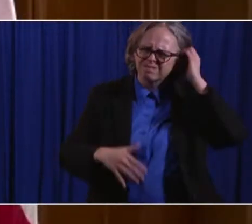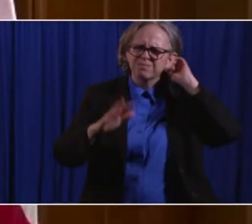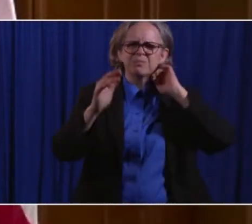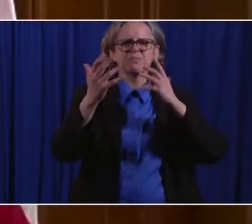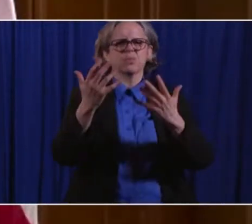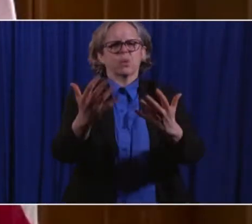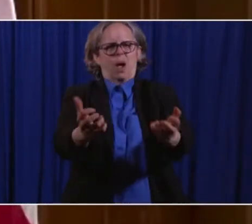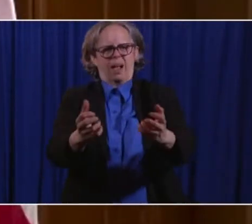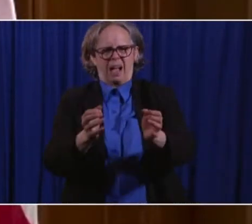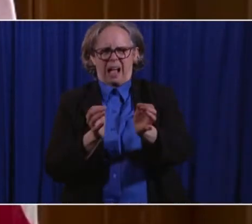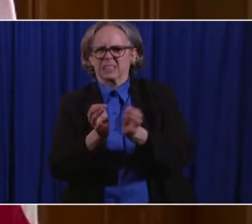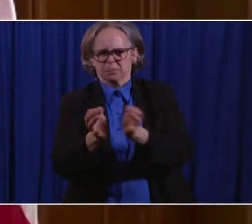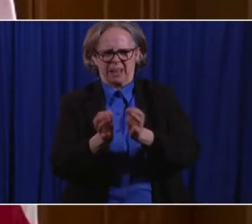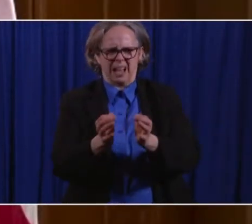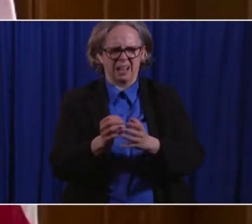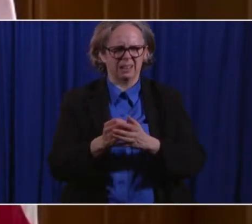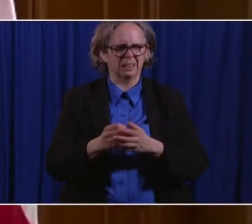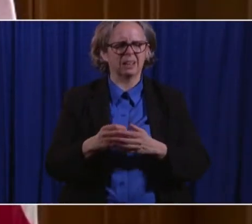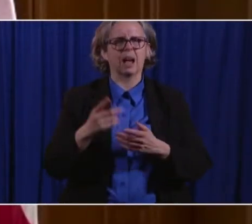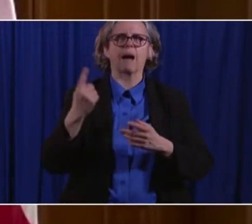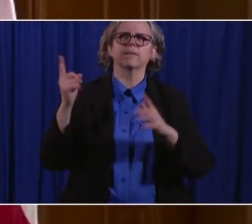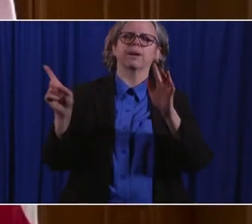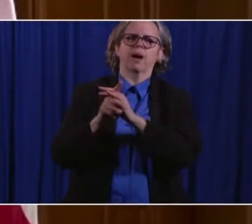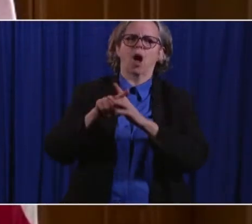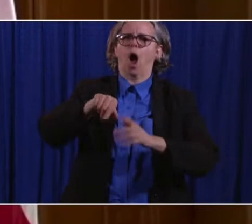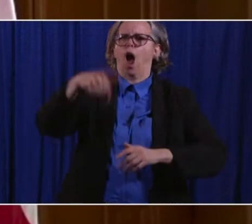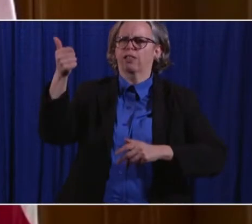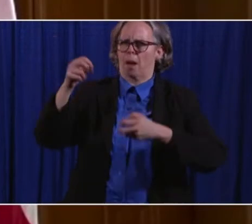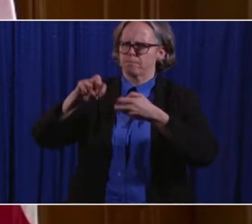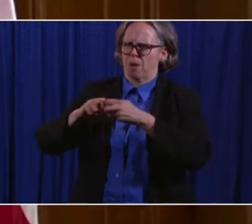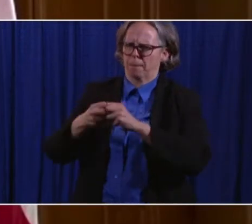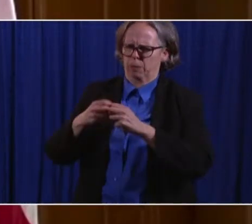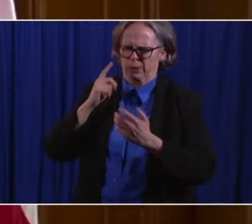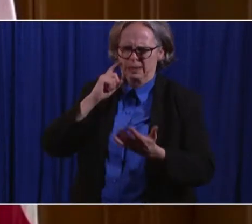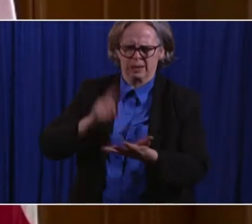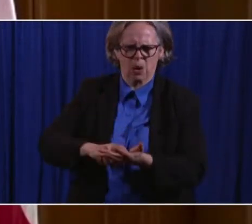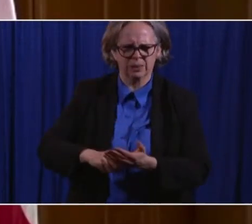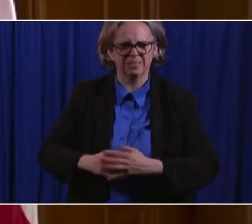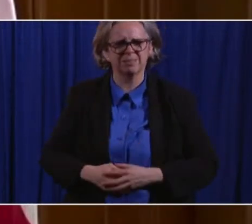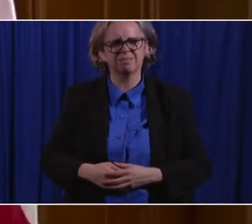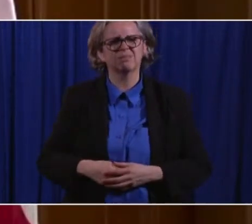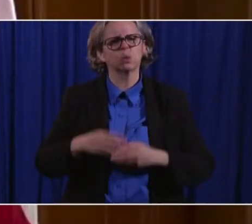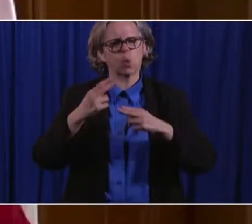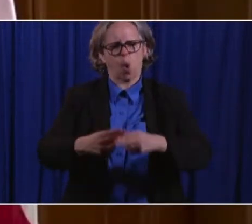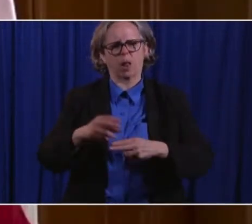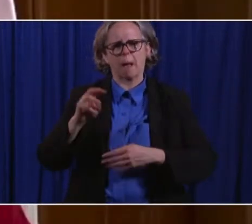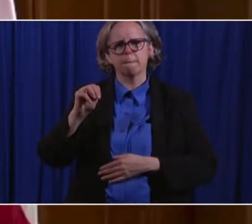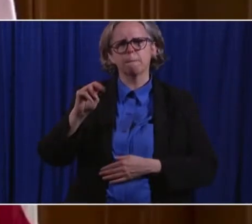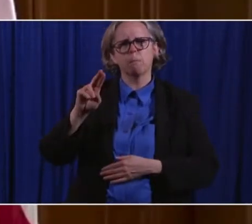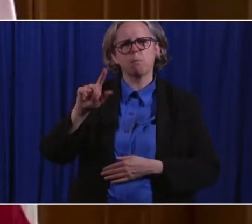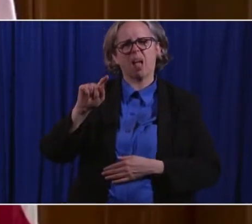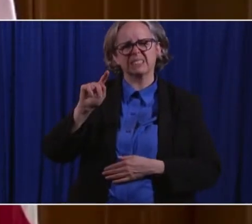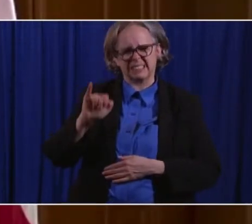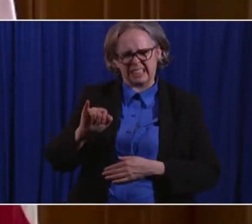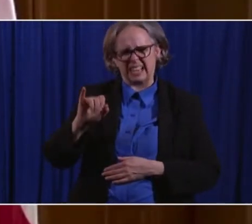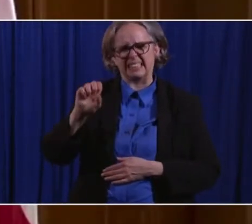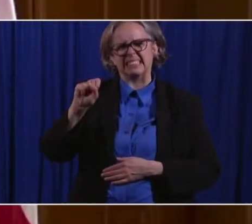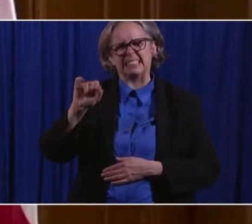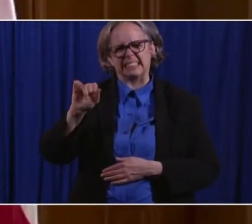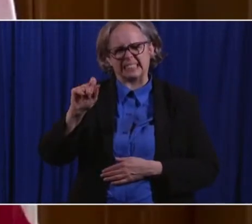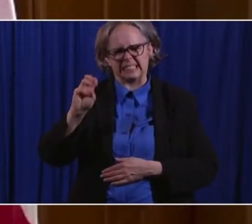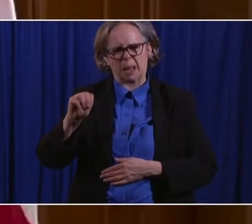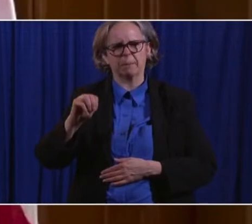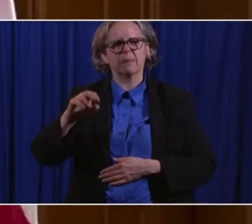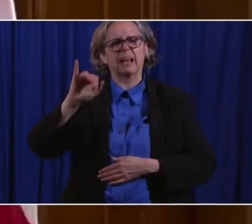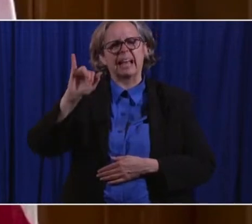but is a real one. Multi-system inflammatory syndrome in children. We know